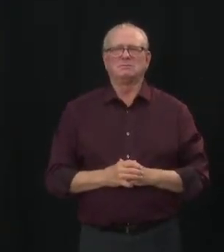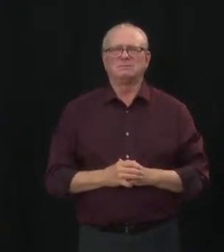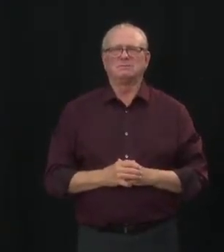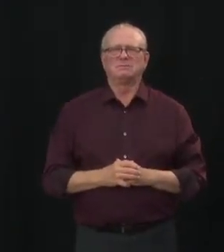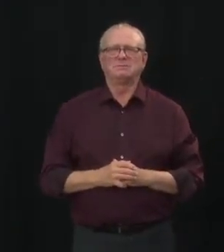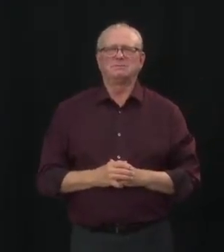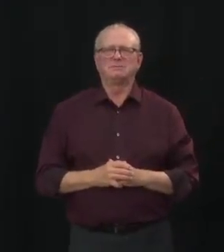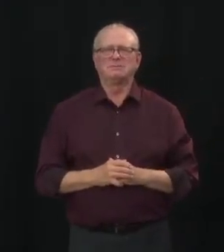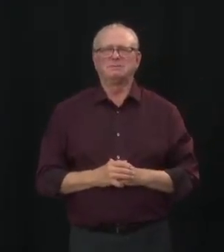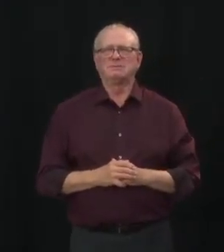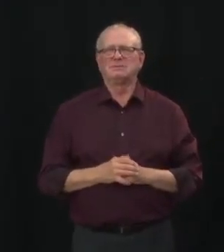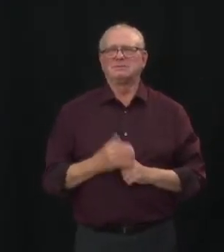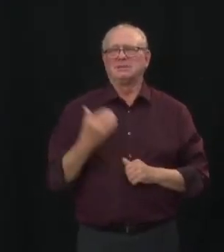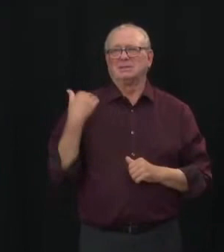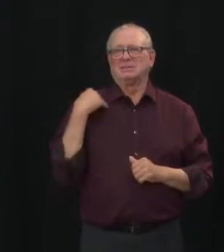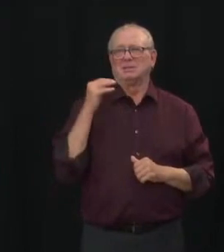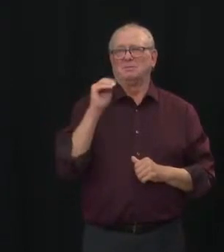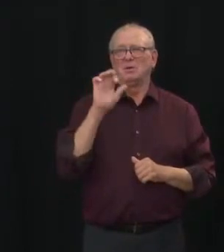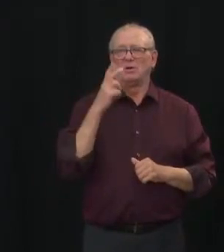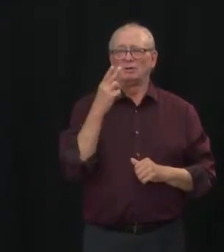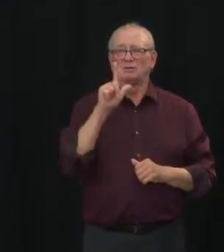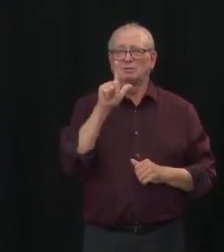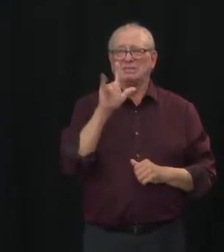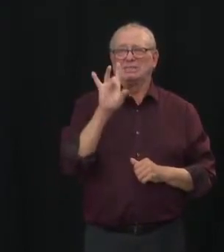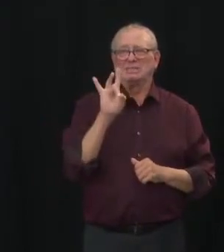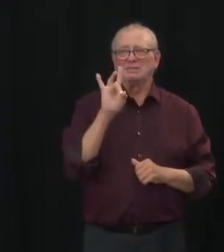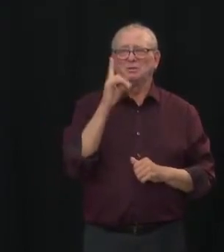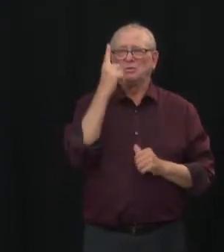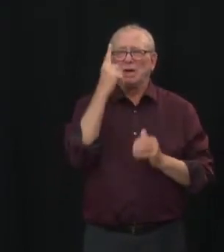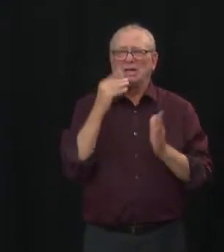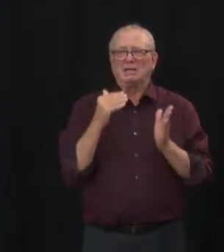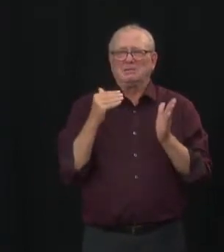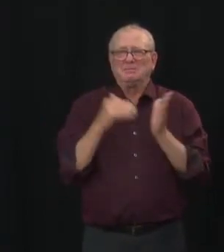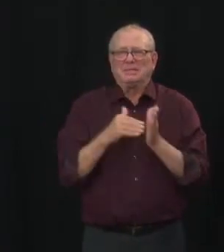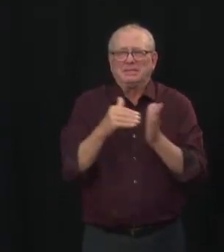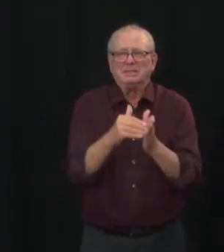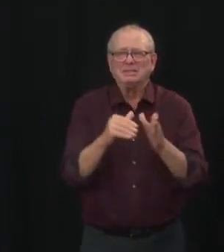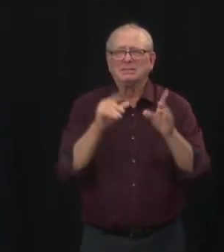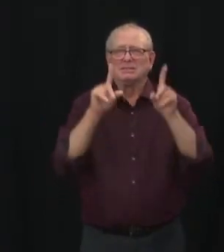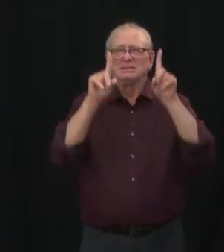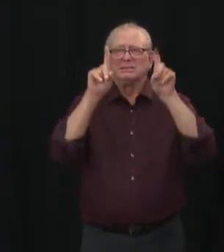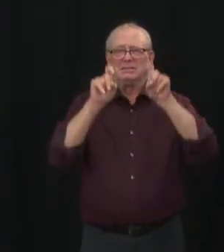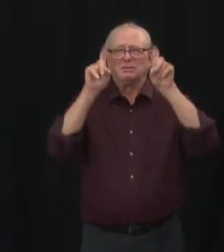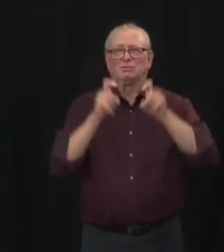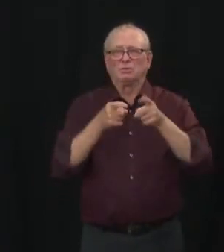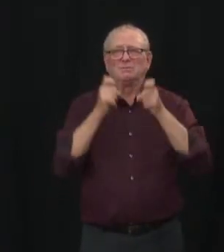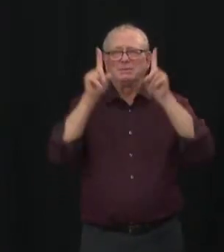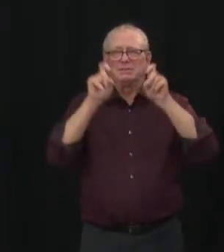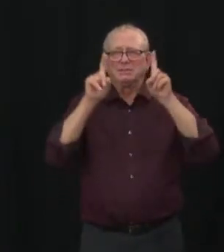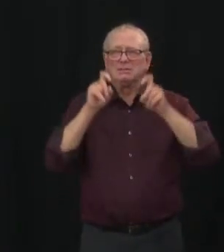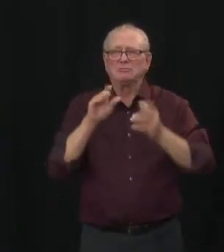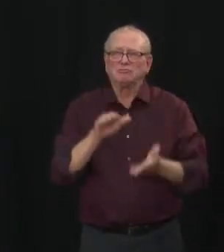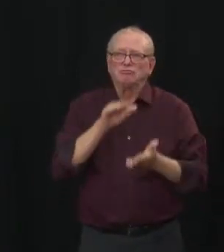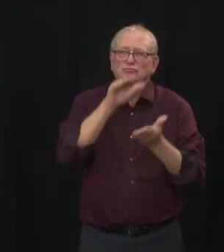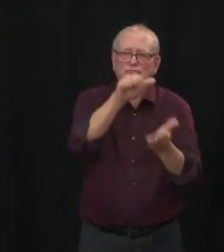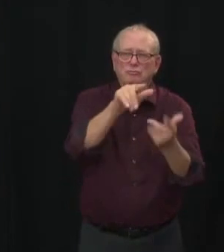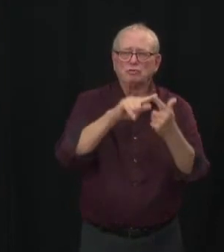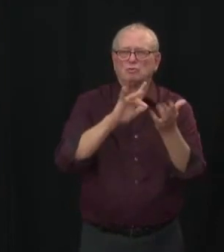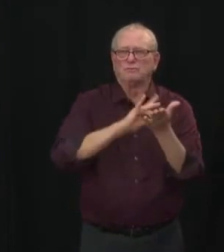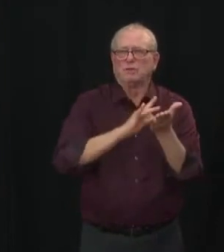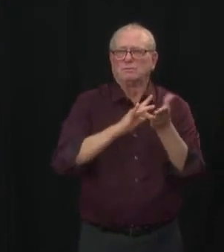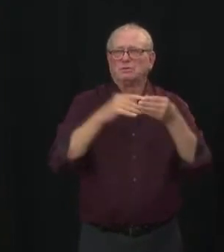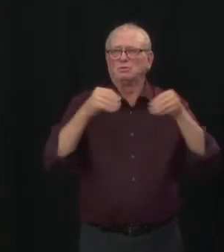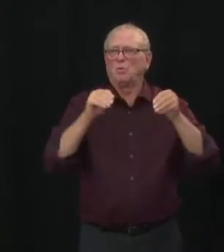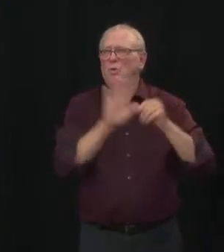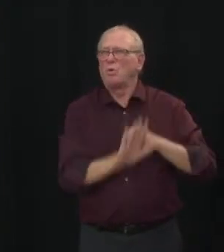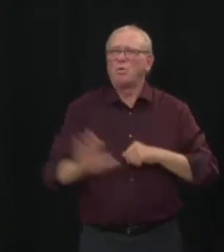since March 28th. The Blue Cross website lists pharmacies that have stock, and it's updated